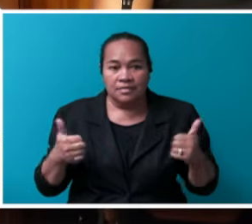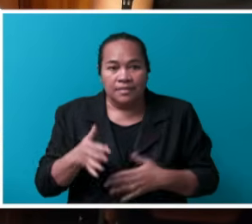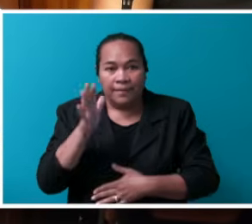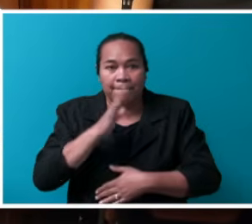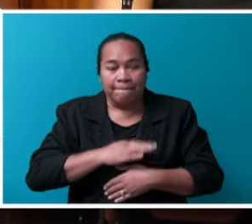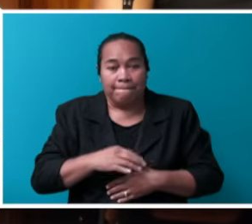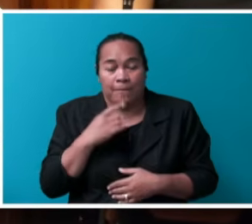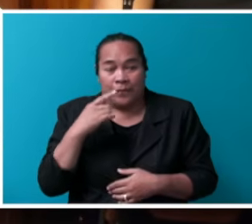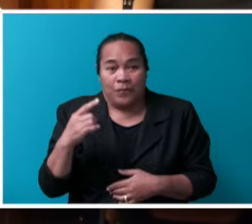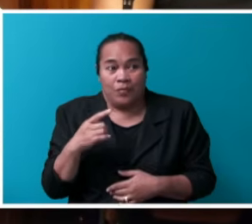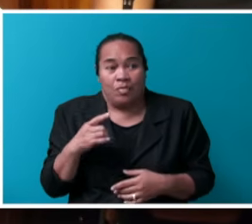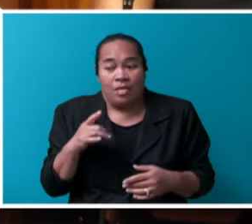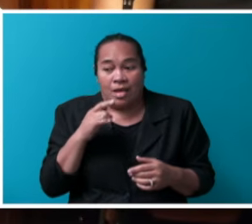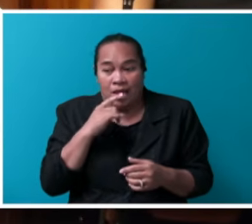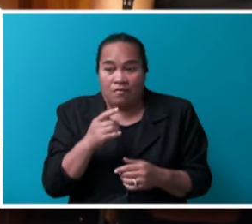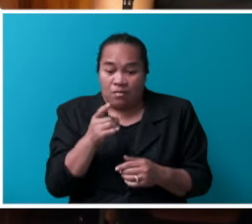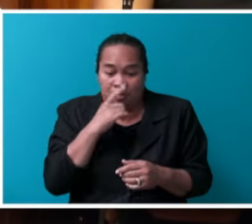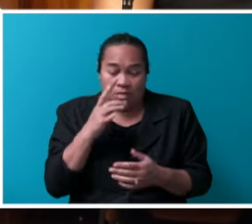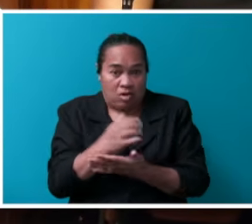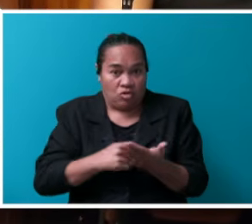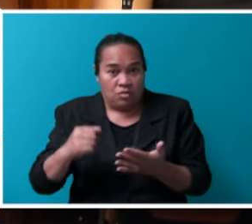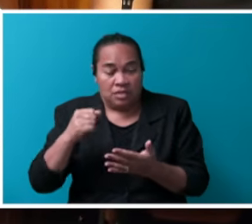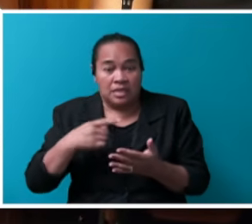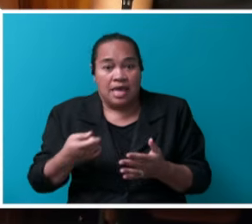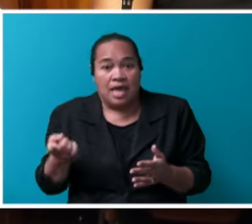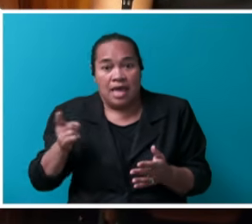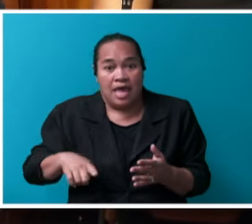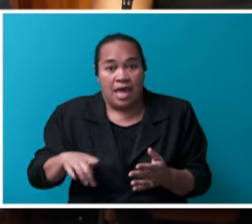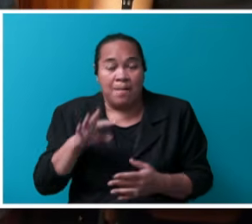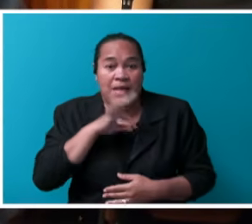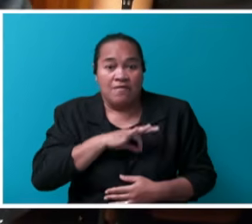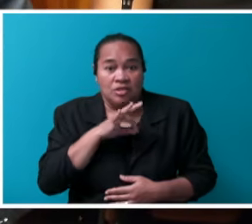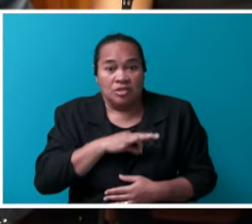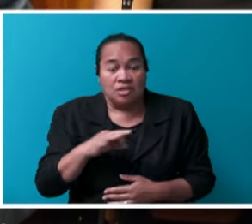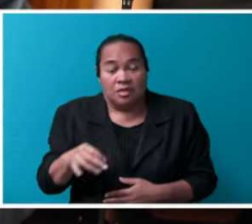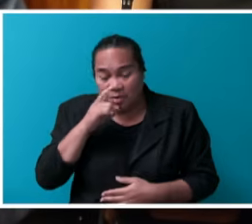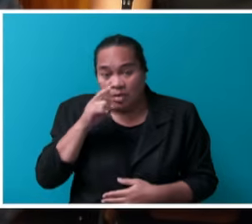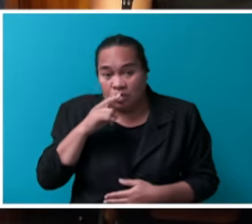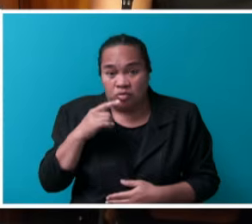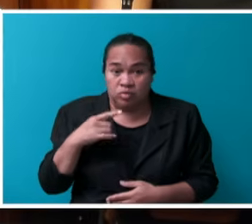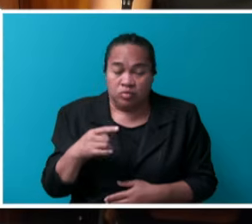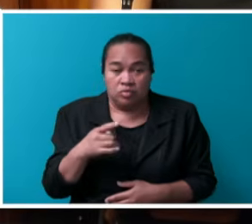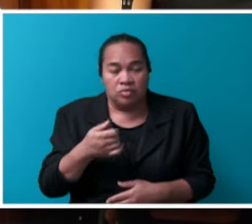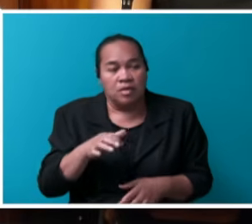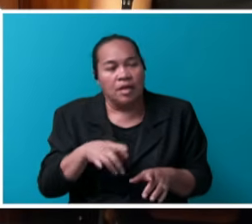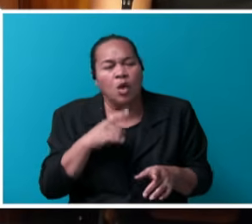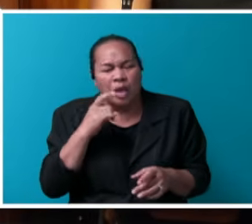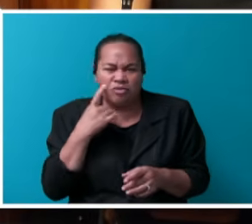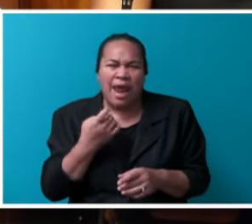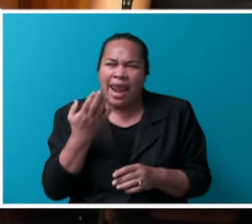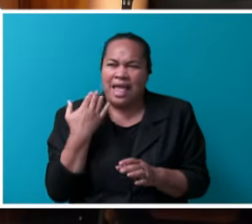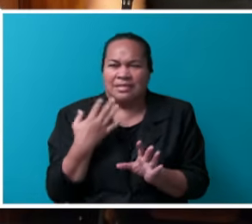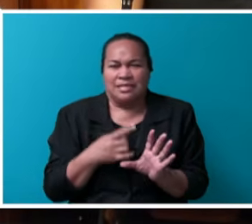well as consumers and beneficiaries. We have tried in the last 2.5 years to normalize